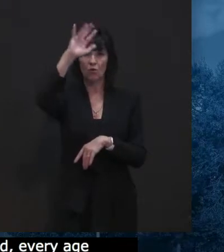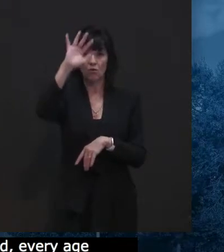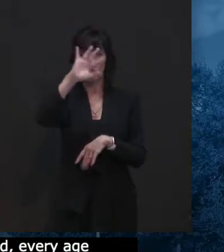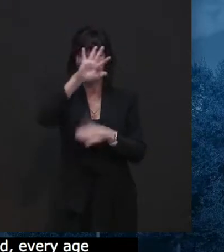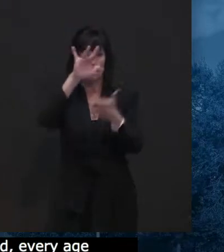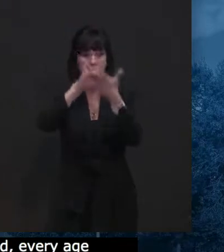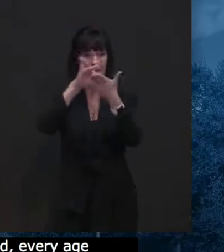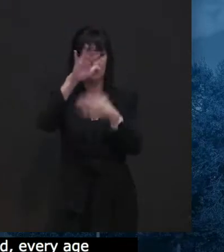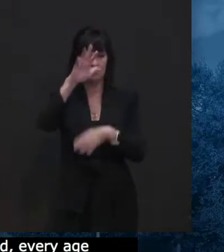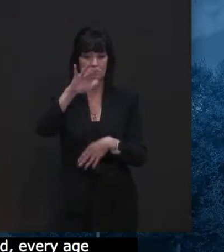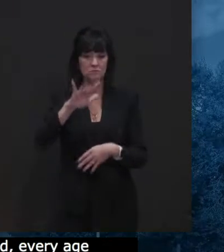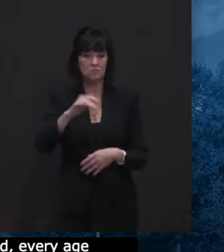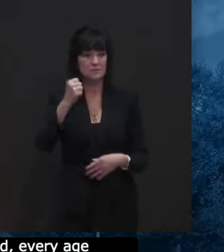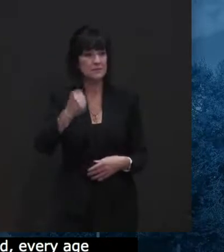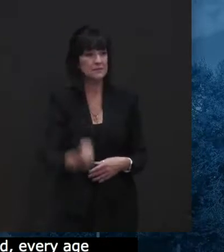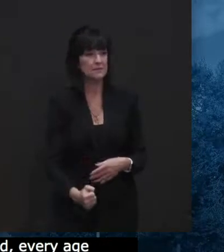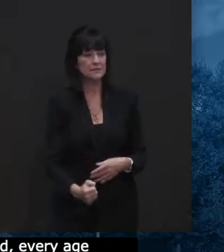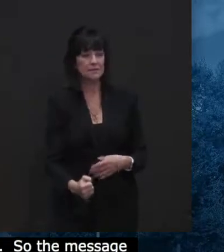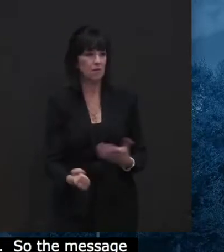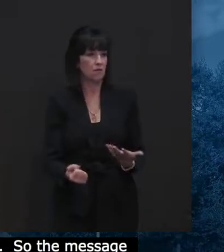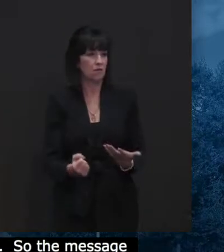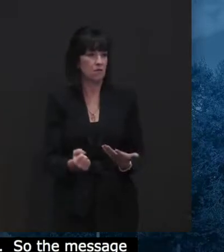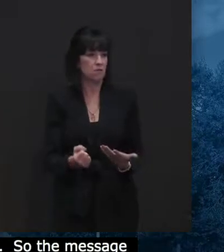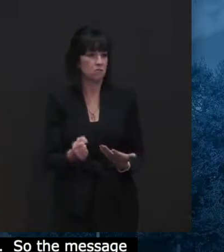message has to be the same to, to, to all of us.